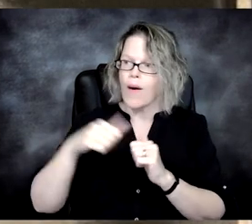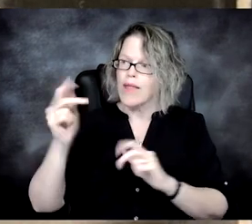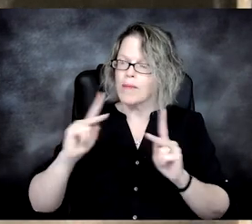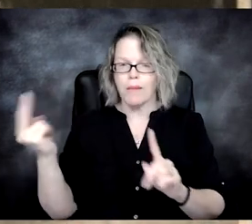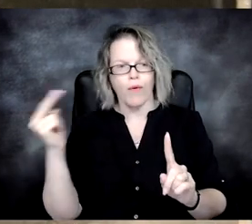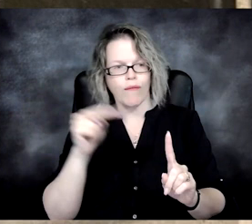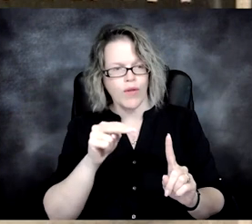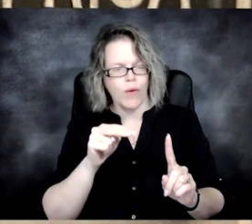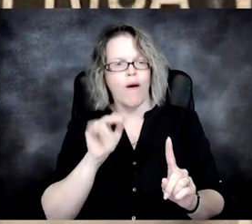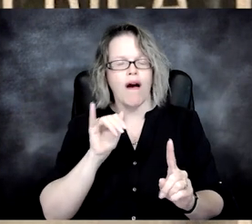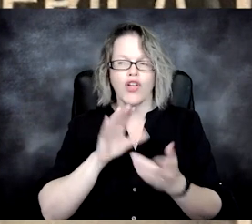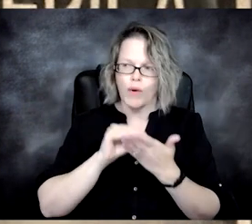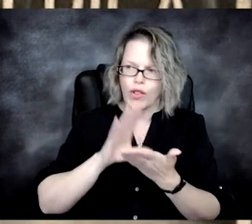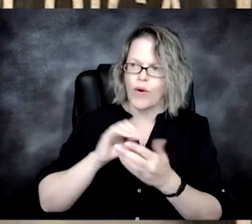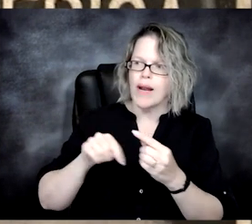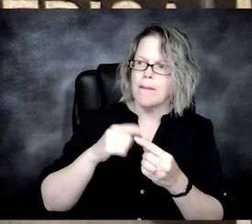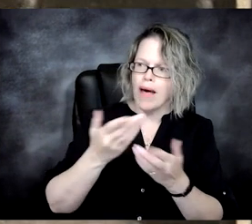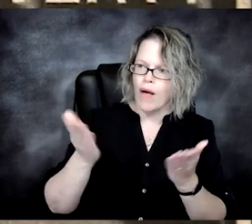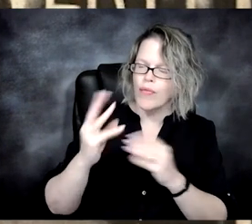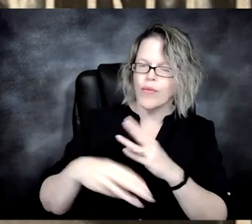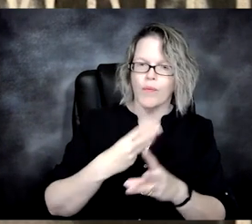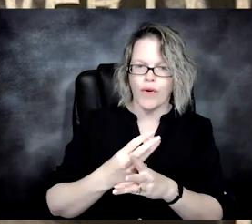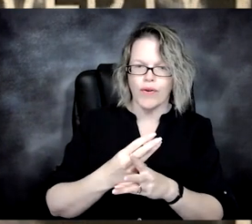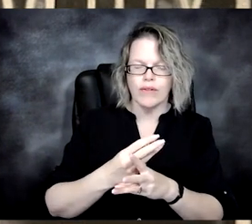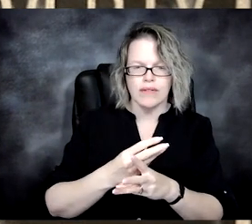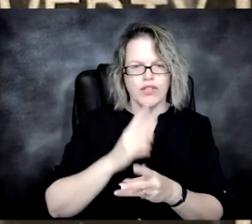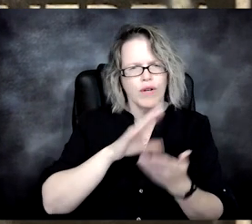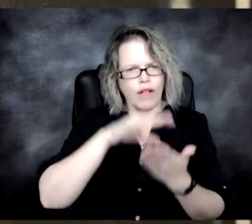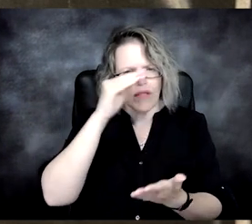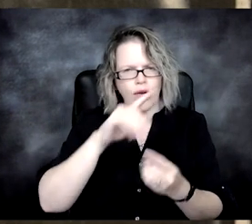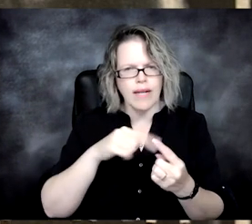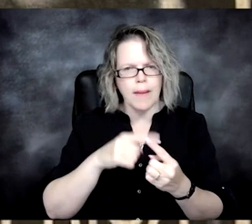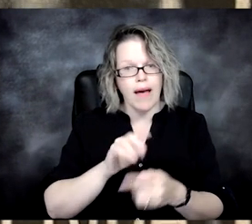world and how you can derive knowledge from your own artwork.